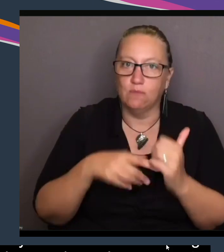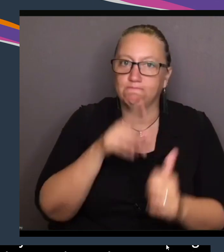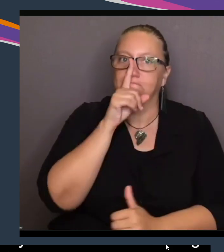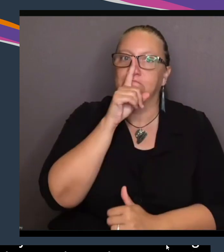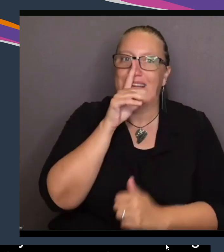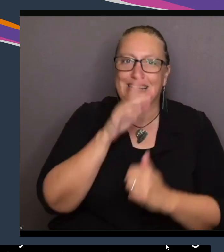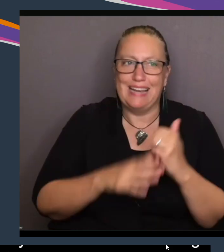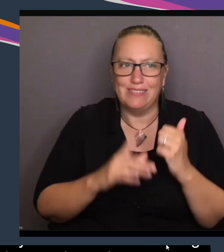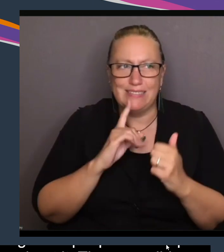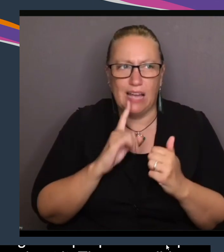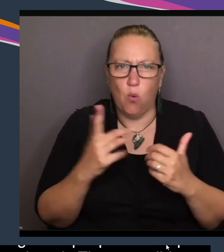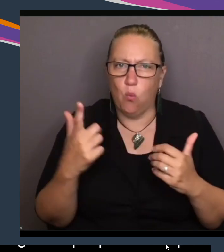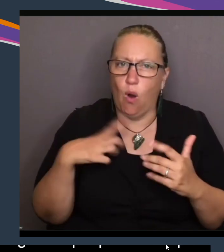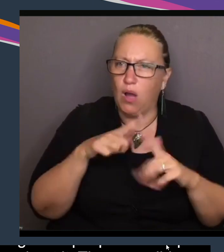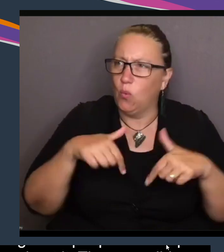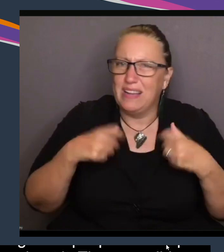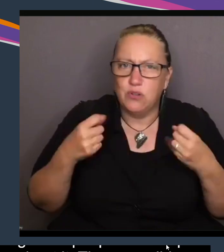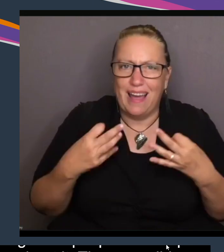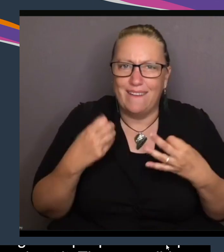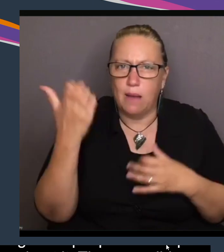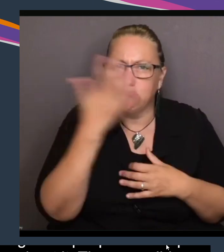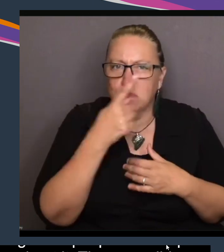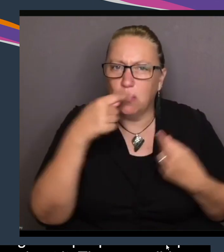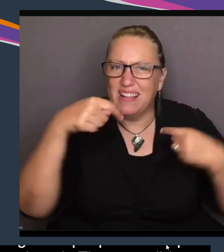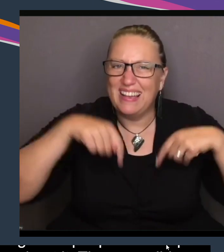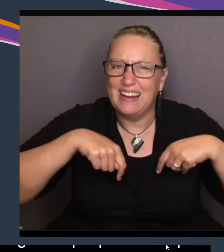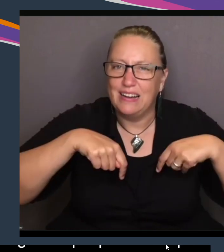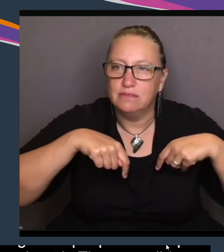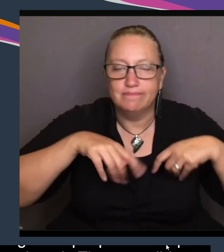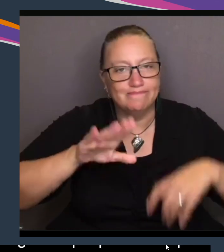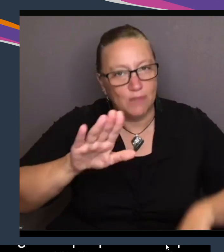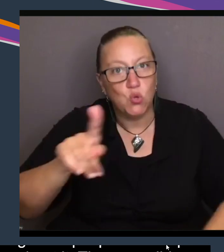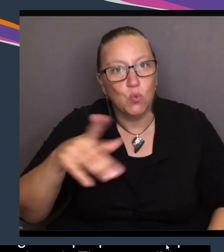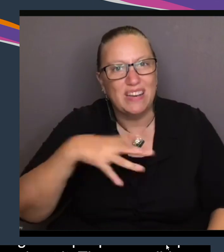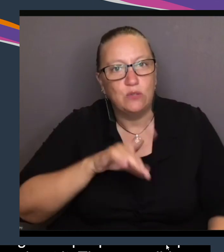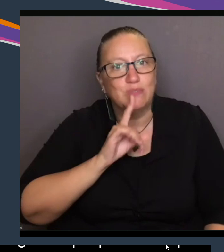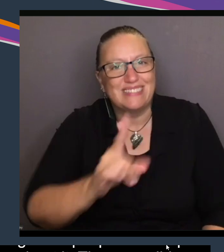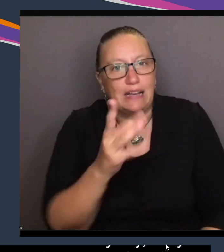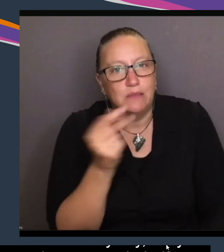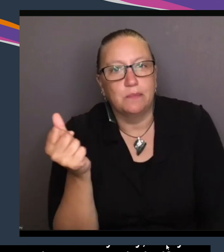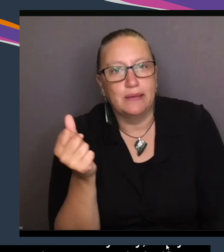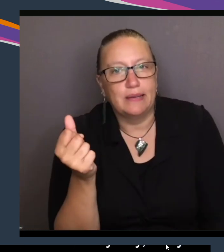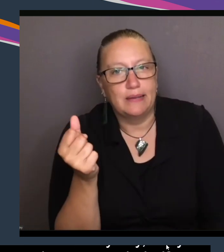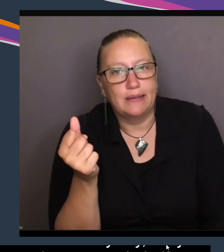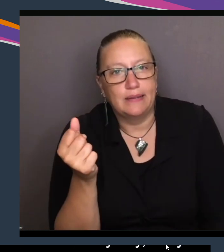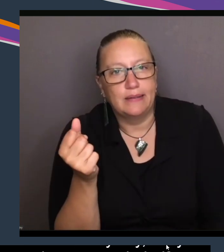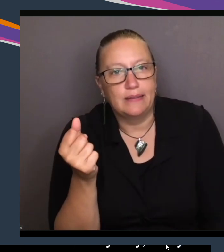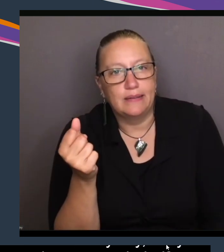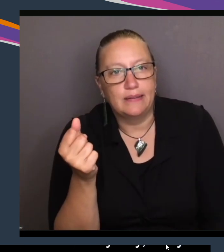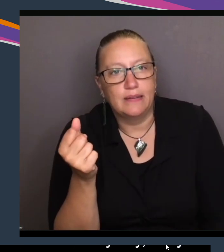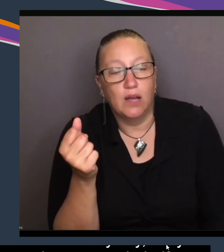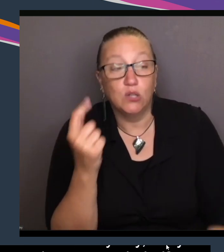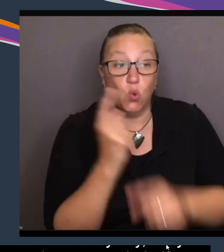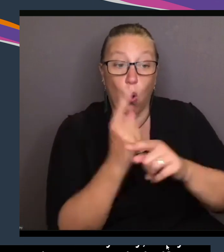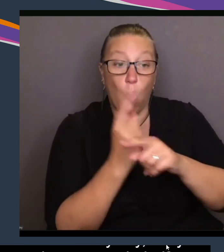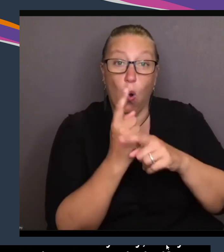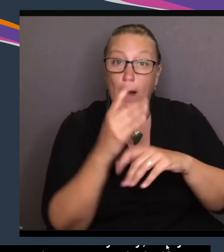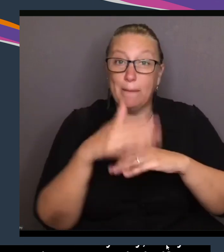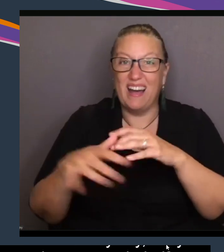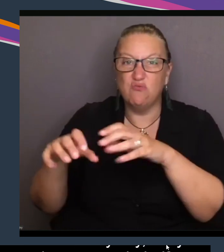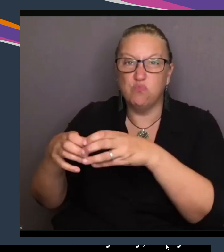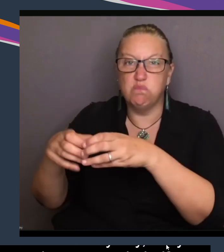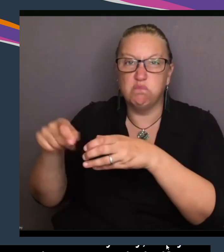we need others to go, hang on, they need to be represented in that voice. And when you get in that room, speak the